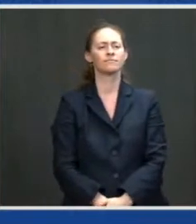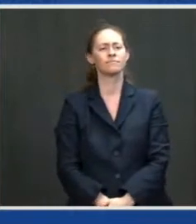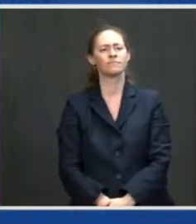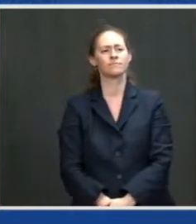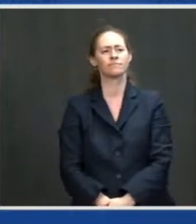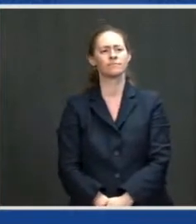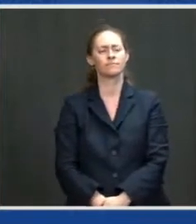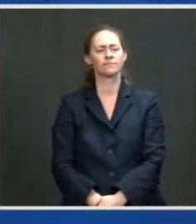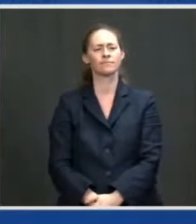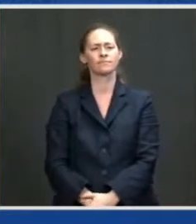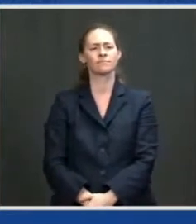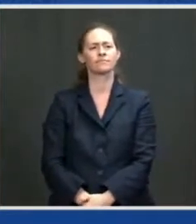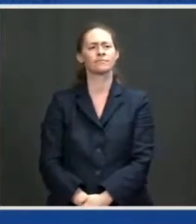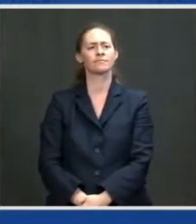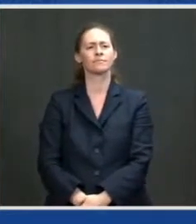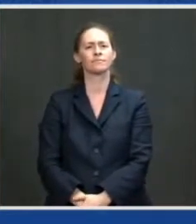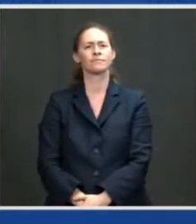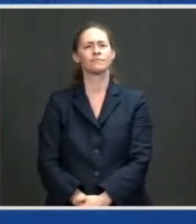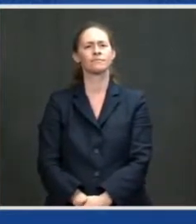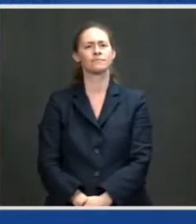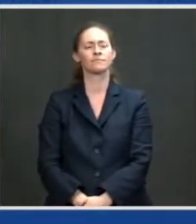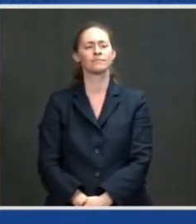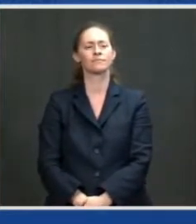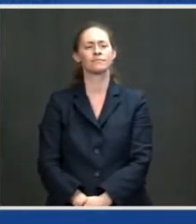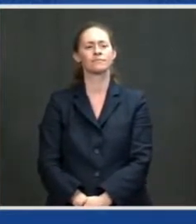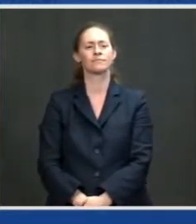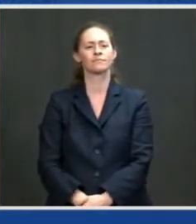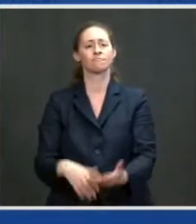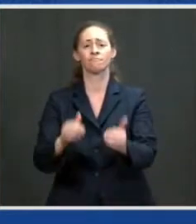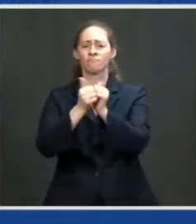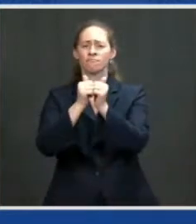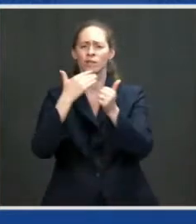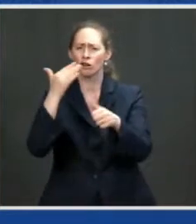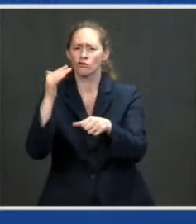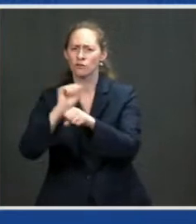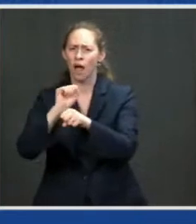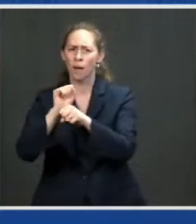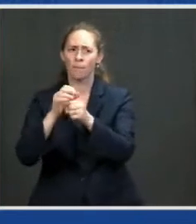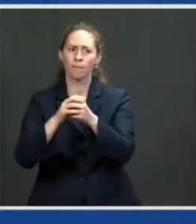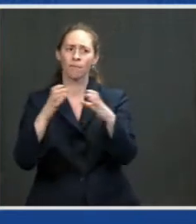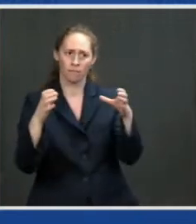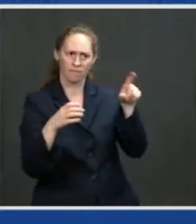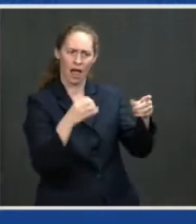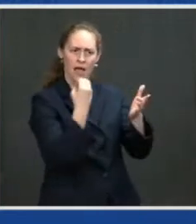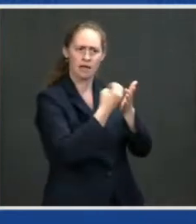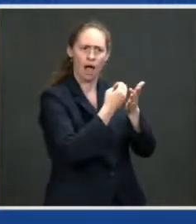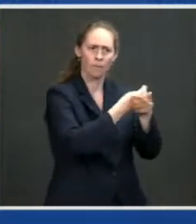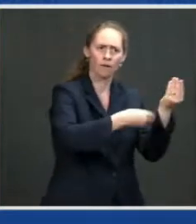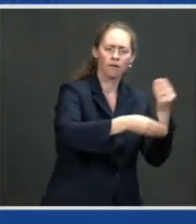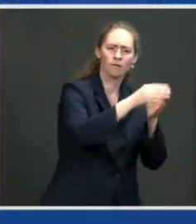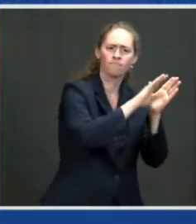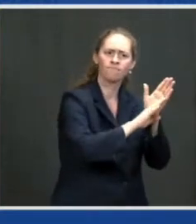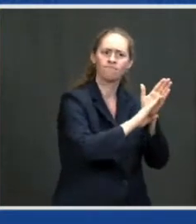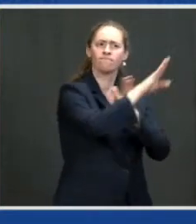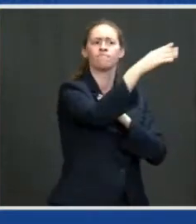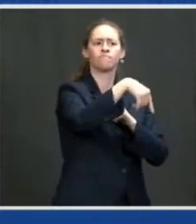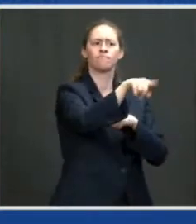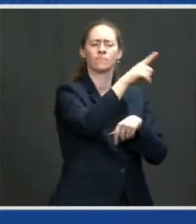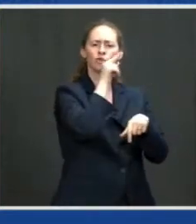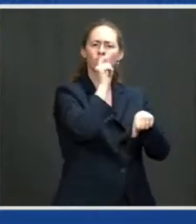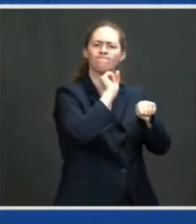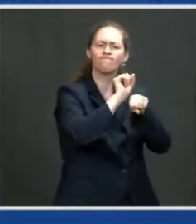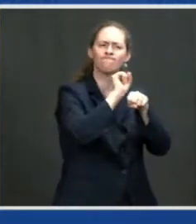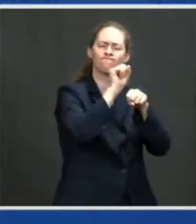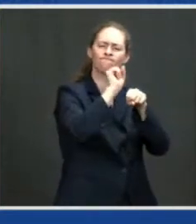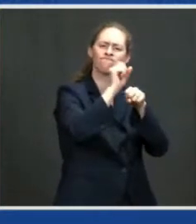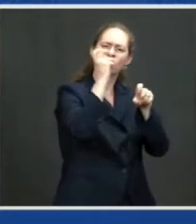exist. We must restore the connection between the success of our economy and the people who produce that success, hard-working Americans.